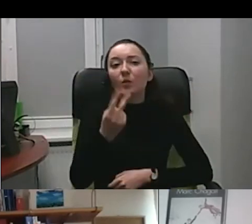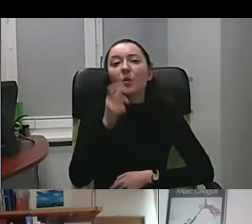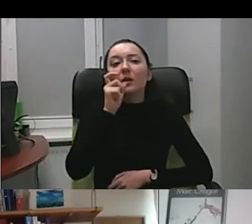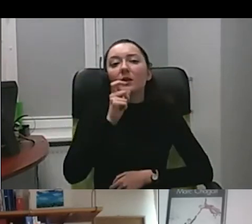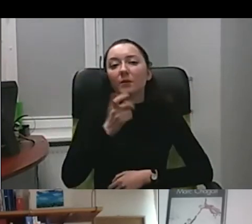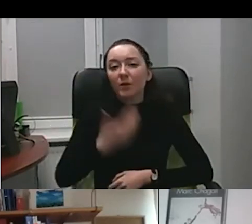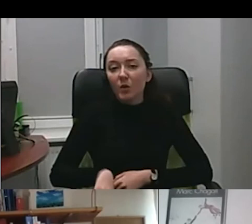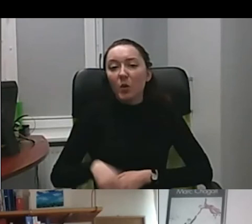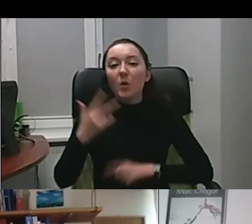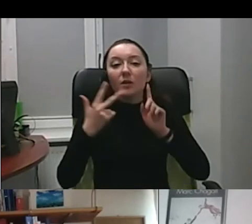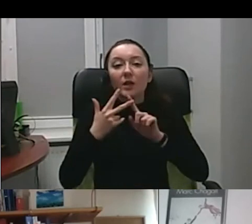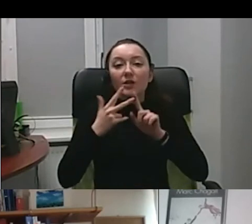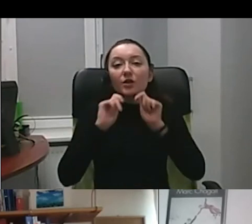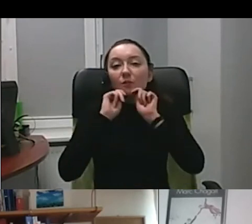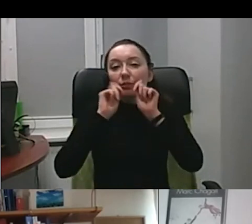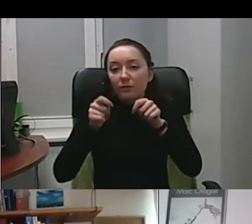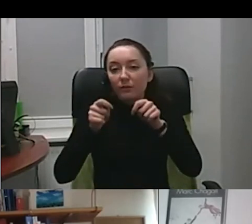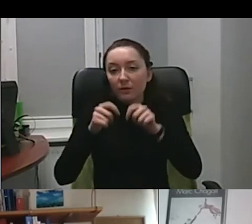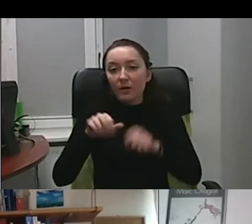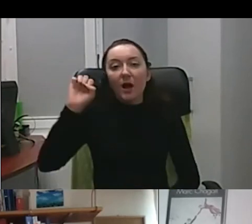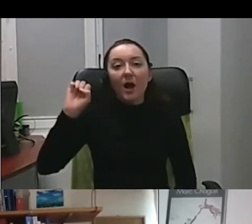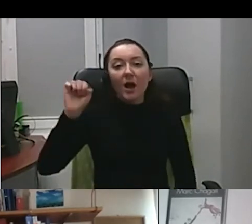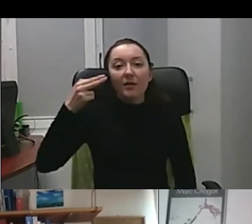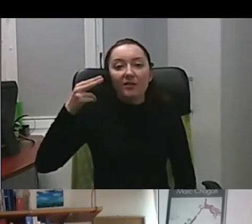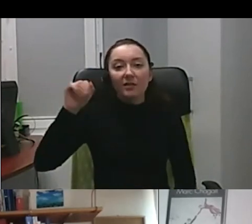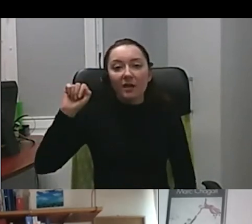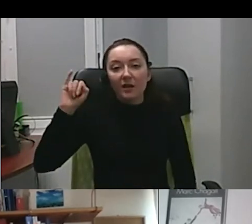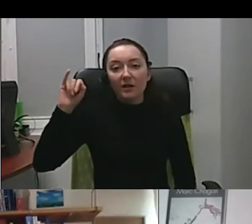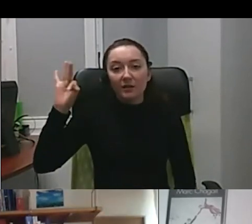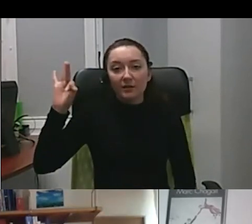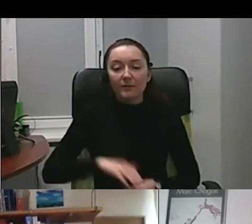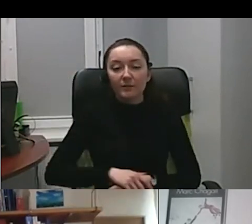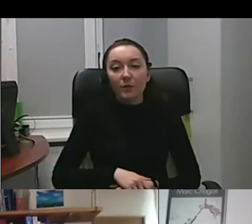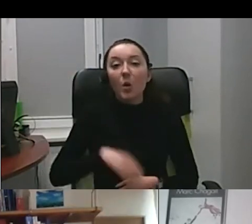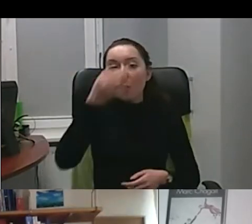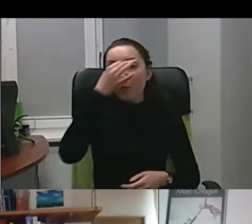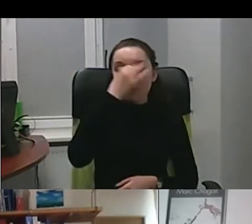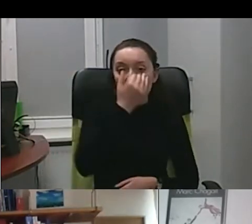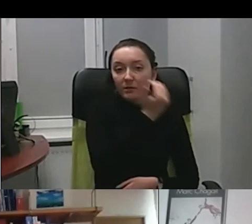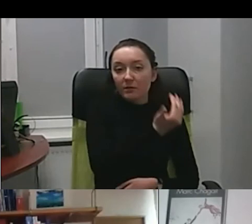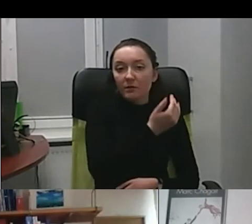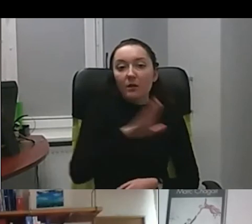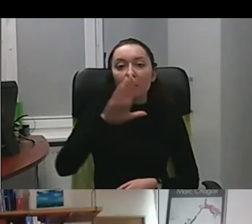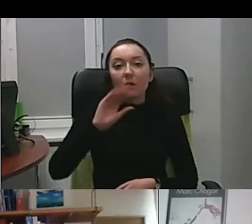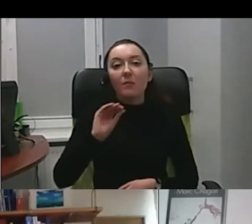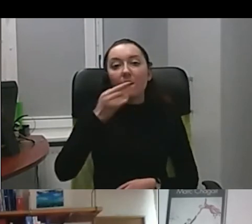said. But Professor Benedek wanted to do us a hand, right, Professor?